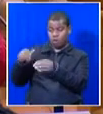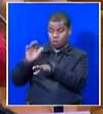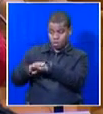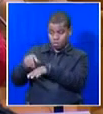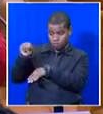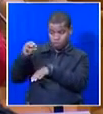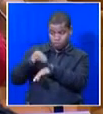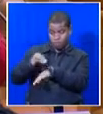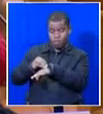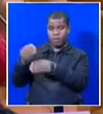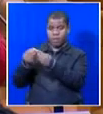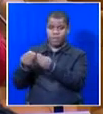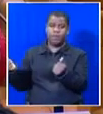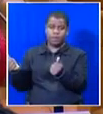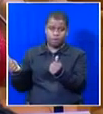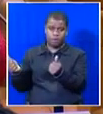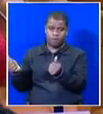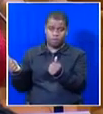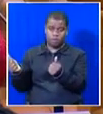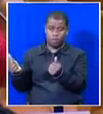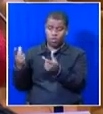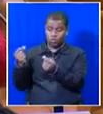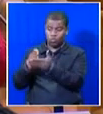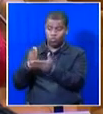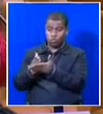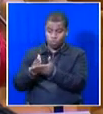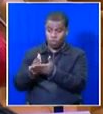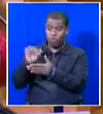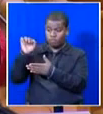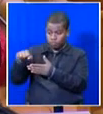uqinisekise ukuba abantwana bayabuyela emakhayeni labo.